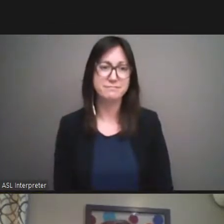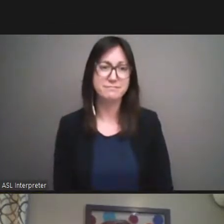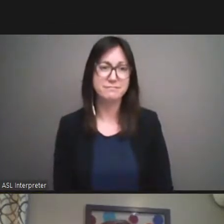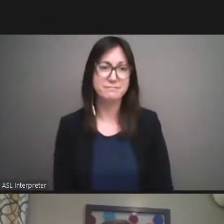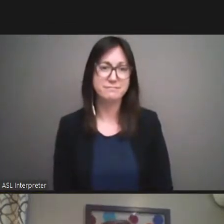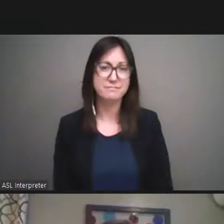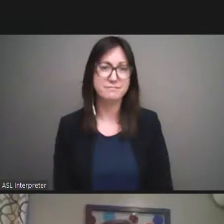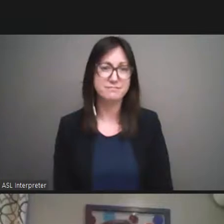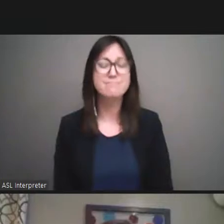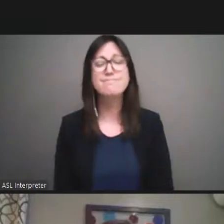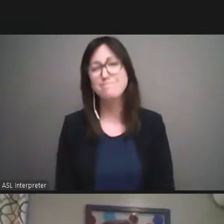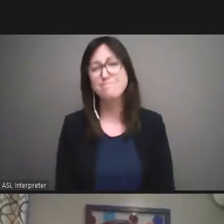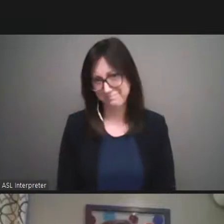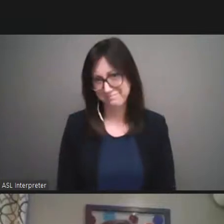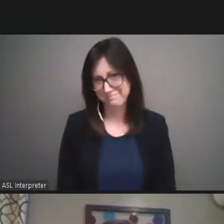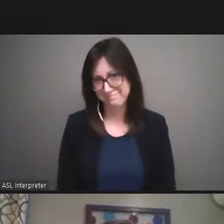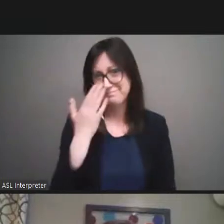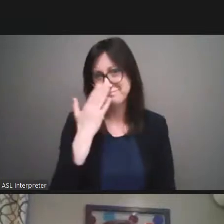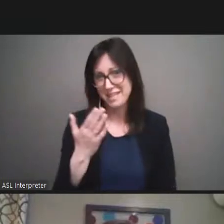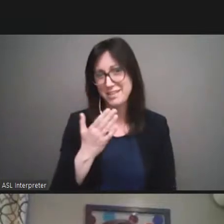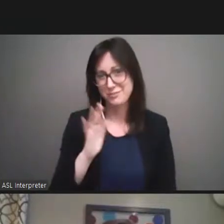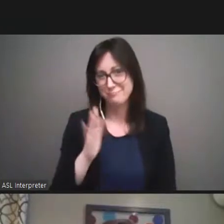I really appreciate that, Tegan.